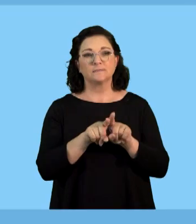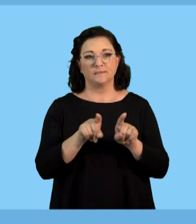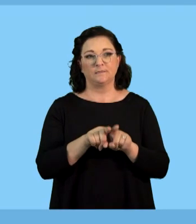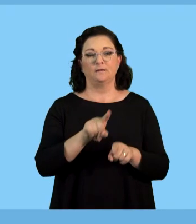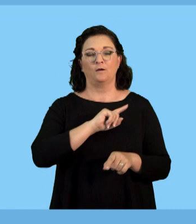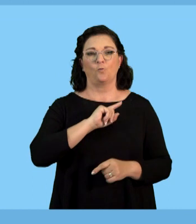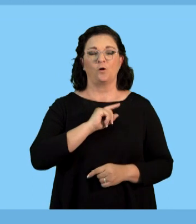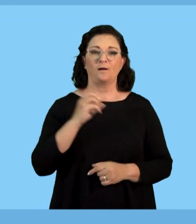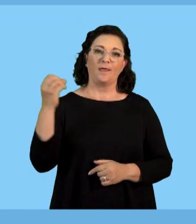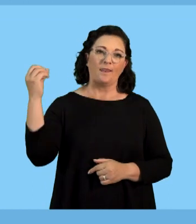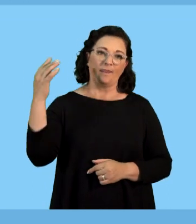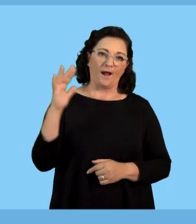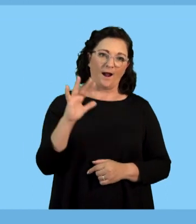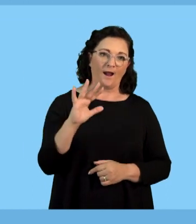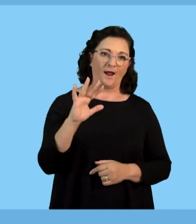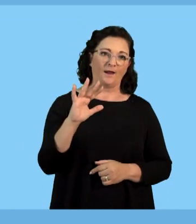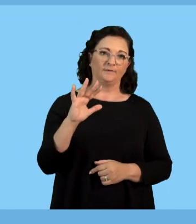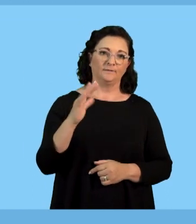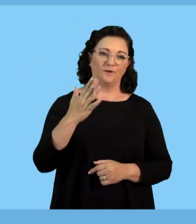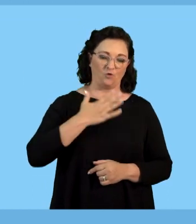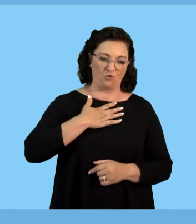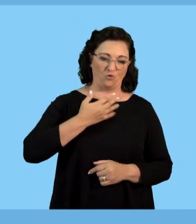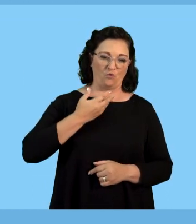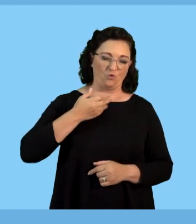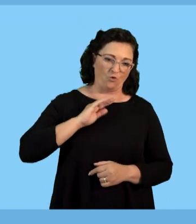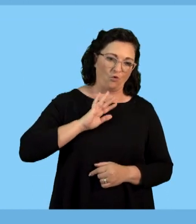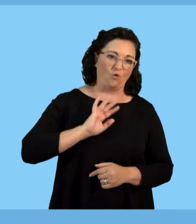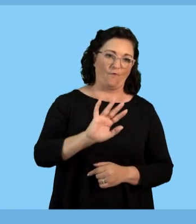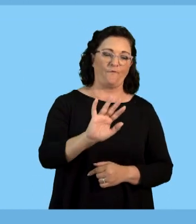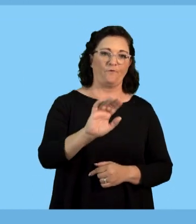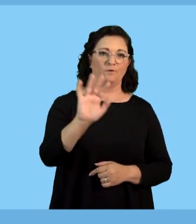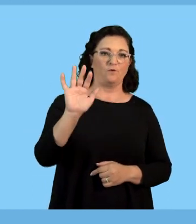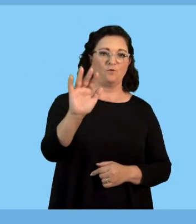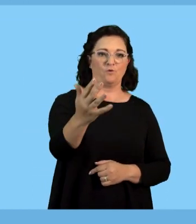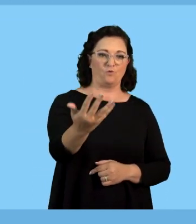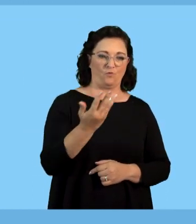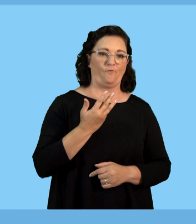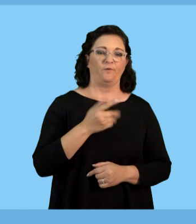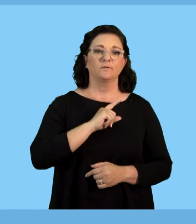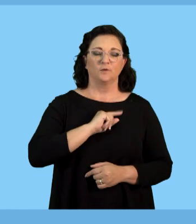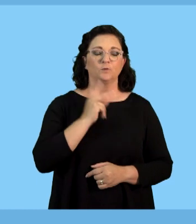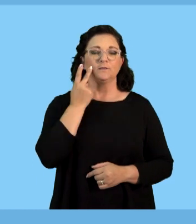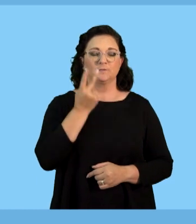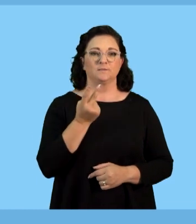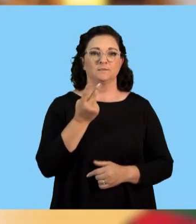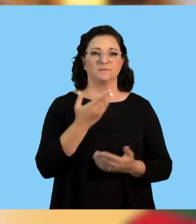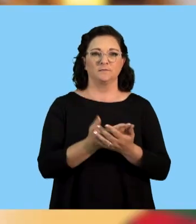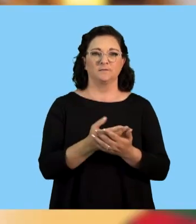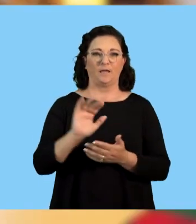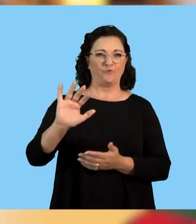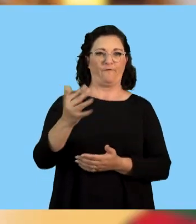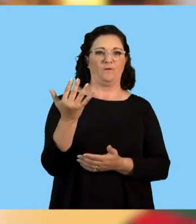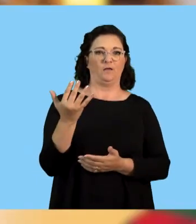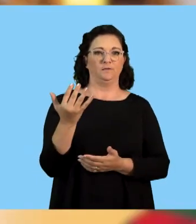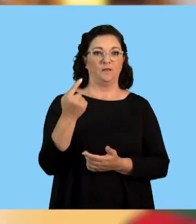it is because the light is reflected off me or reflected off you, which is why I'm able to see you. Reflected off